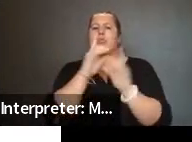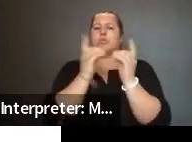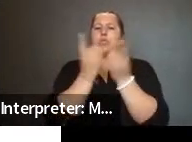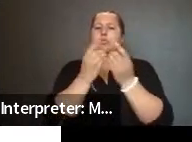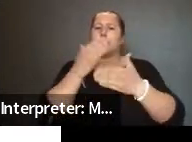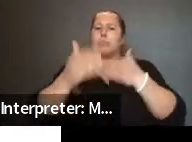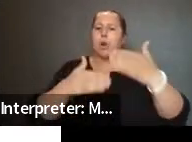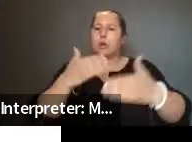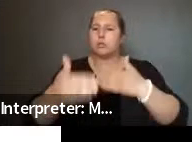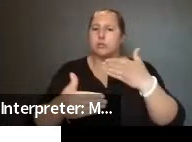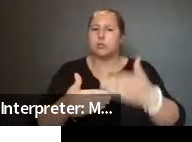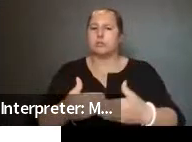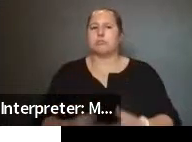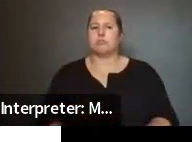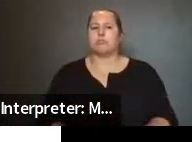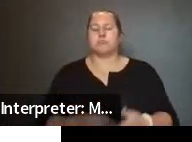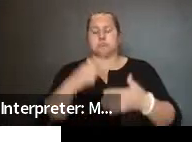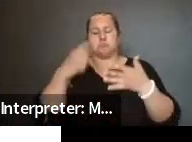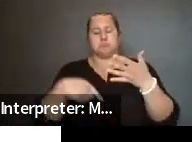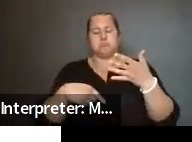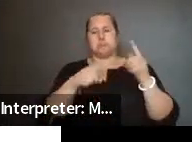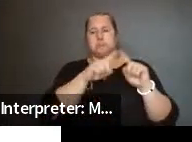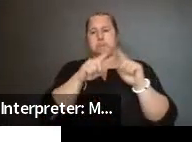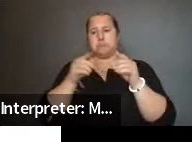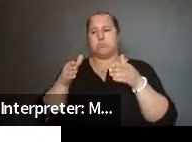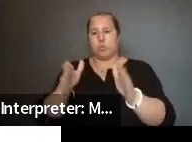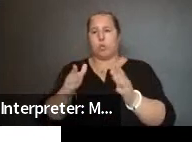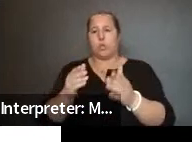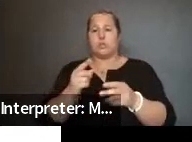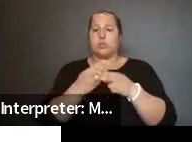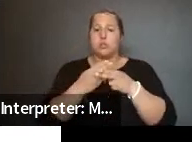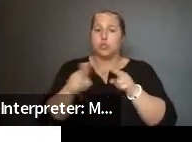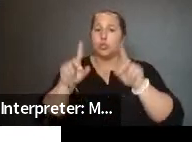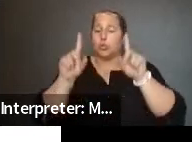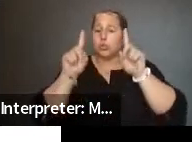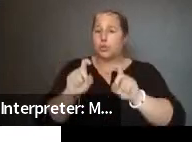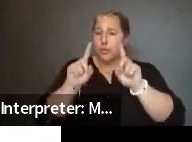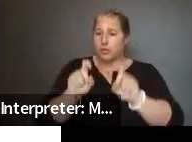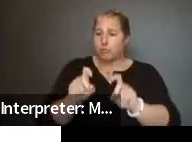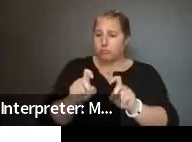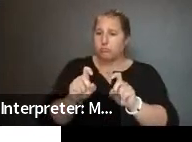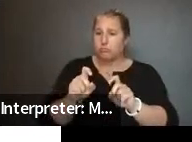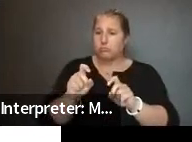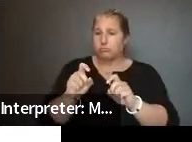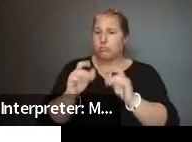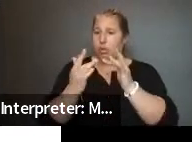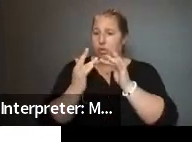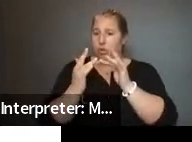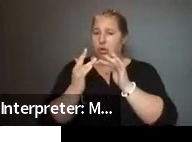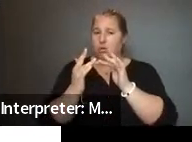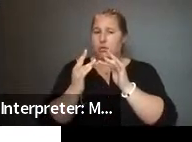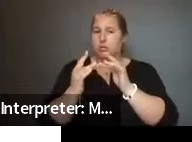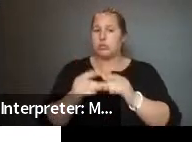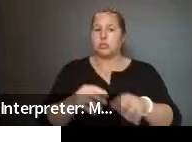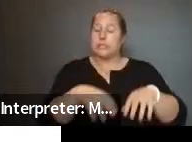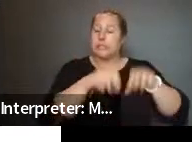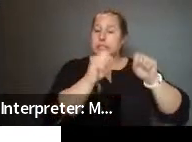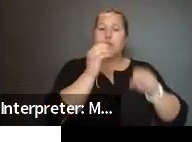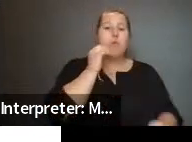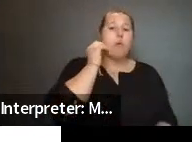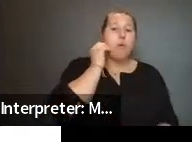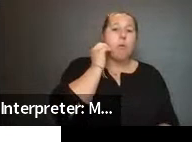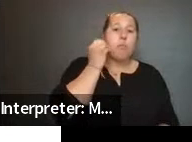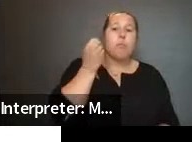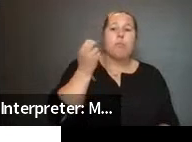There are several ways. You can take a short survey, which is available online, either at home or